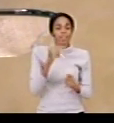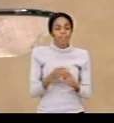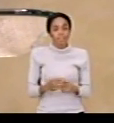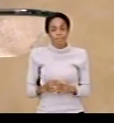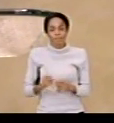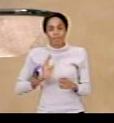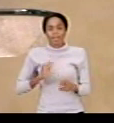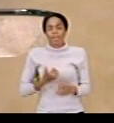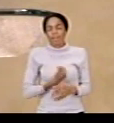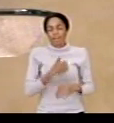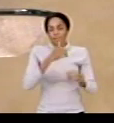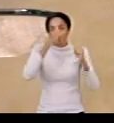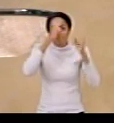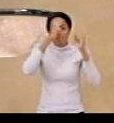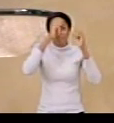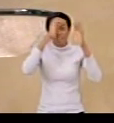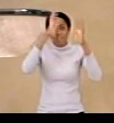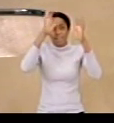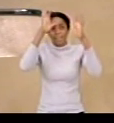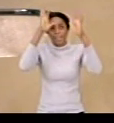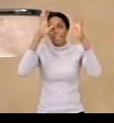thy name, our